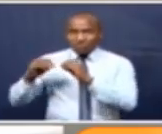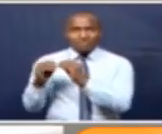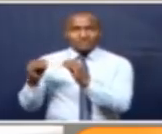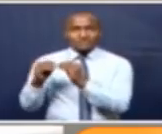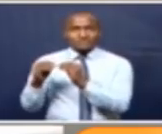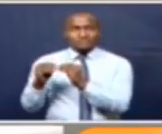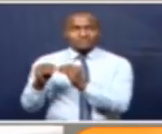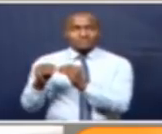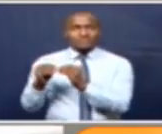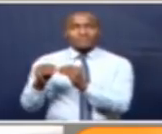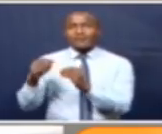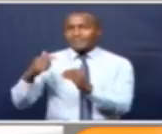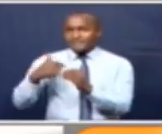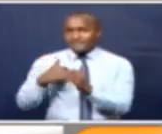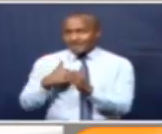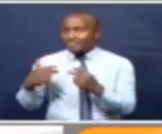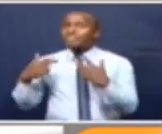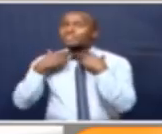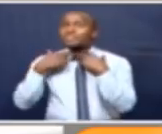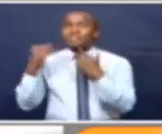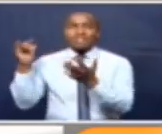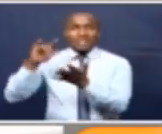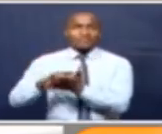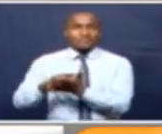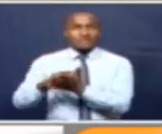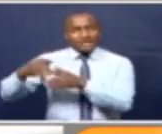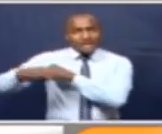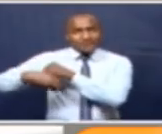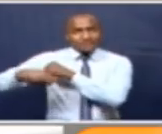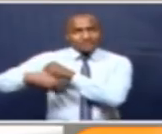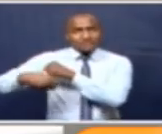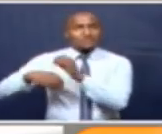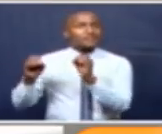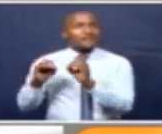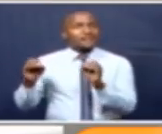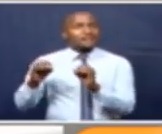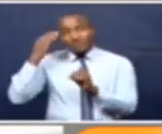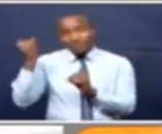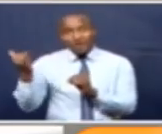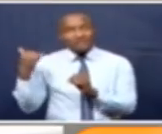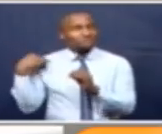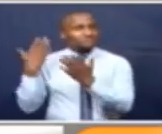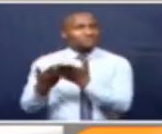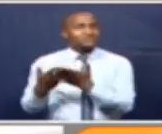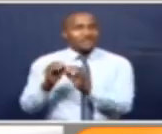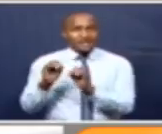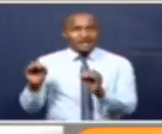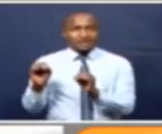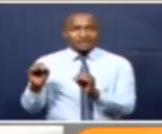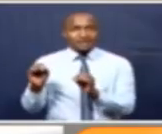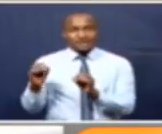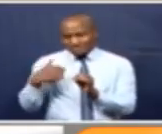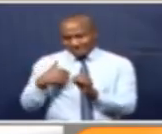official meeting. I was held at the airport. No explanation has ever been provided to me up to this point. So when I made